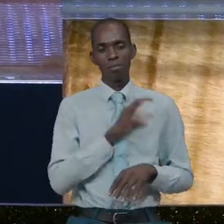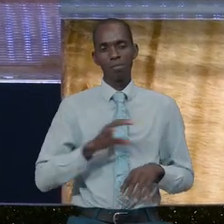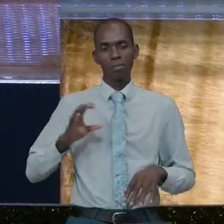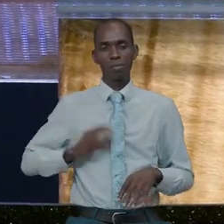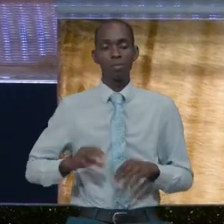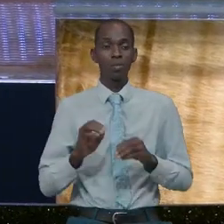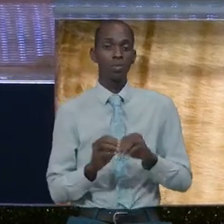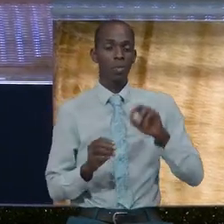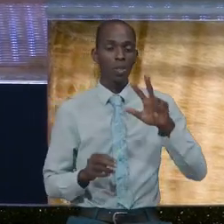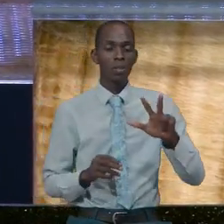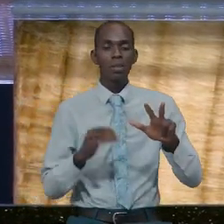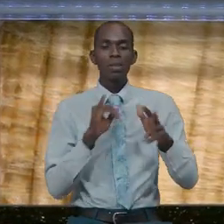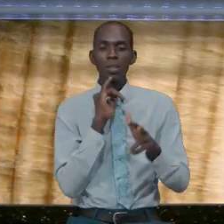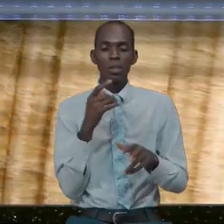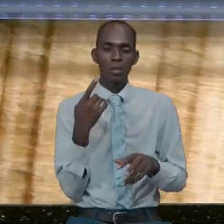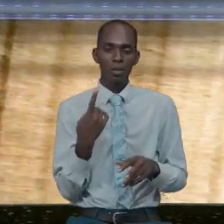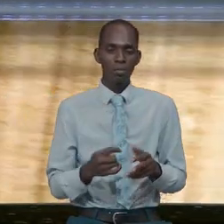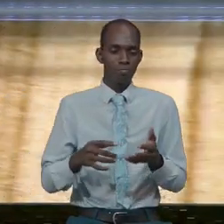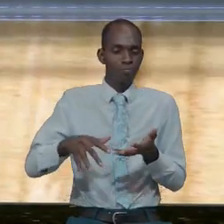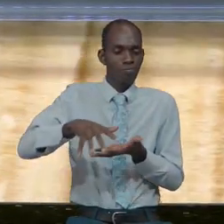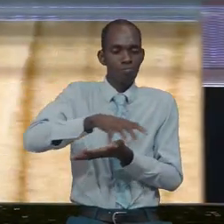mixed multitudes as